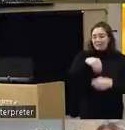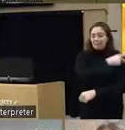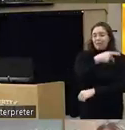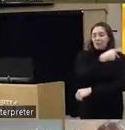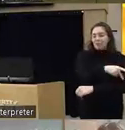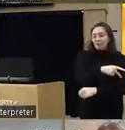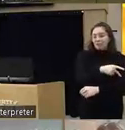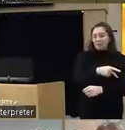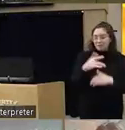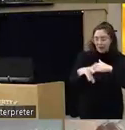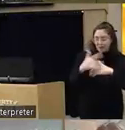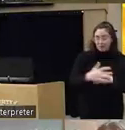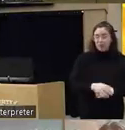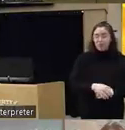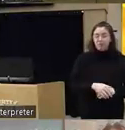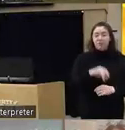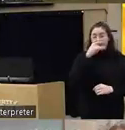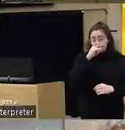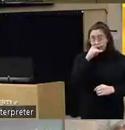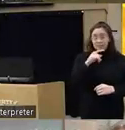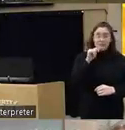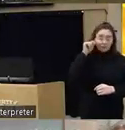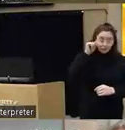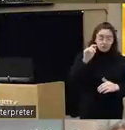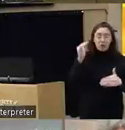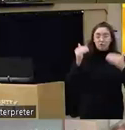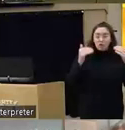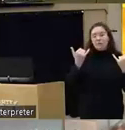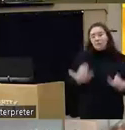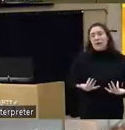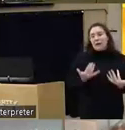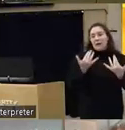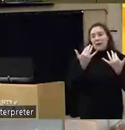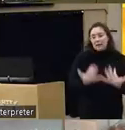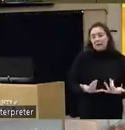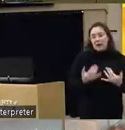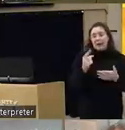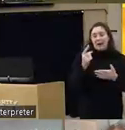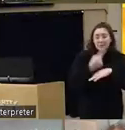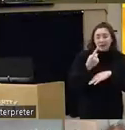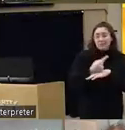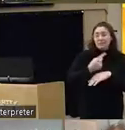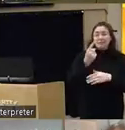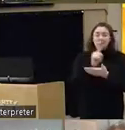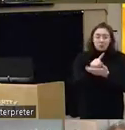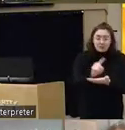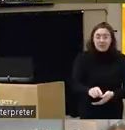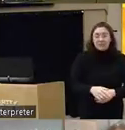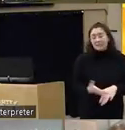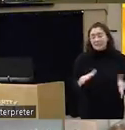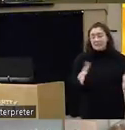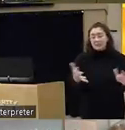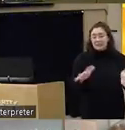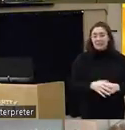waiting, children, adolescents, adults in our emergency rooms for days to weeks. I don't think this is unique to Vermont. It seems to be